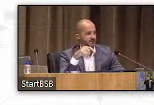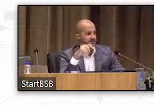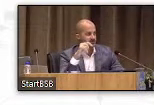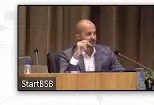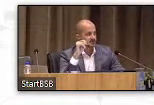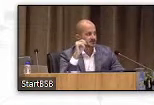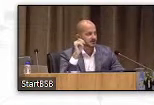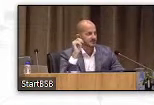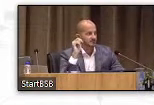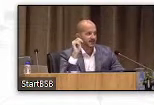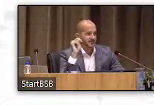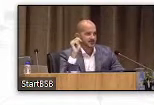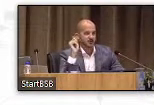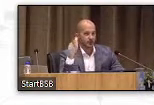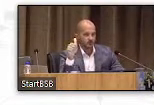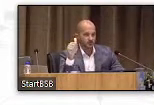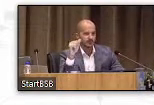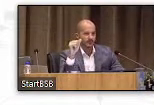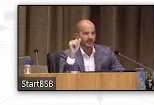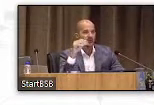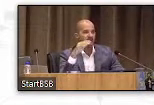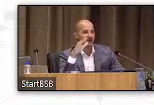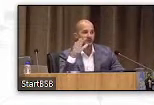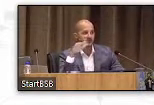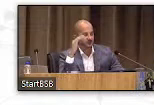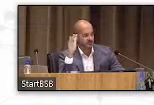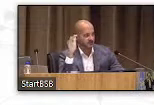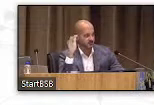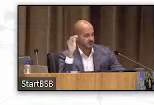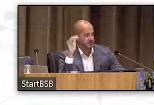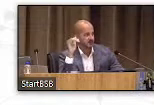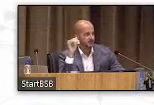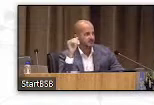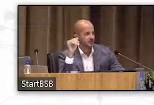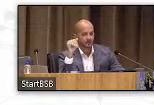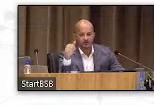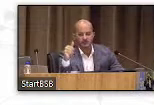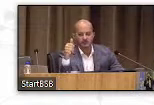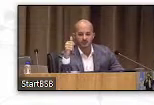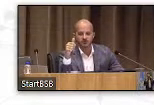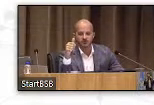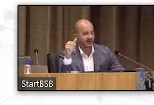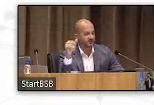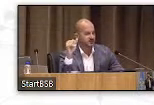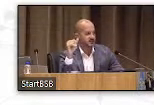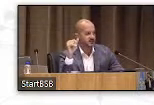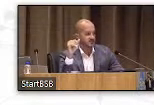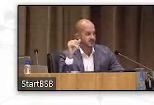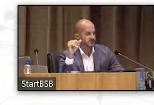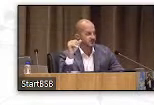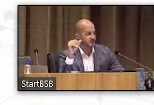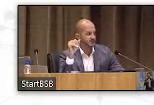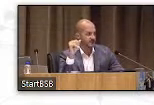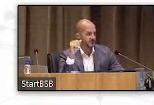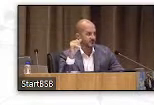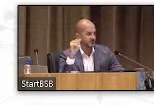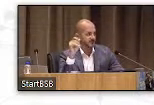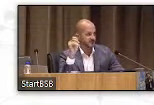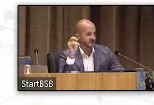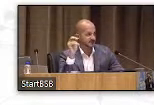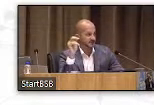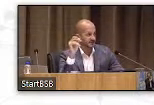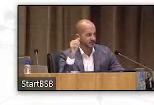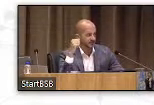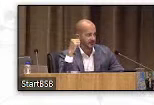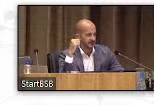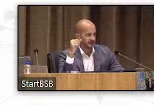maybe they were present in the country, but either they were not 50%, or the data